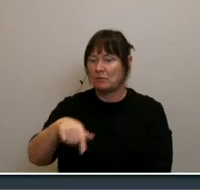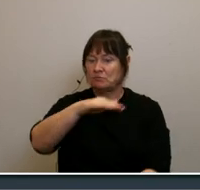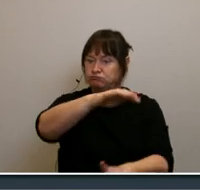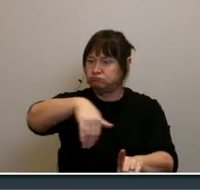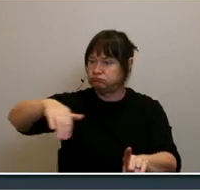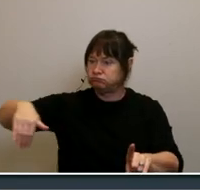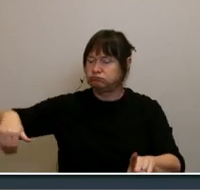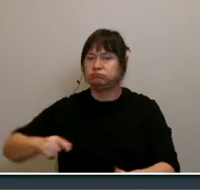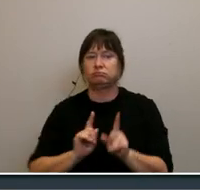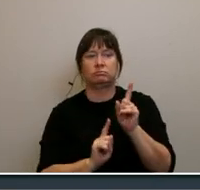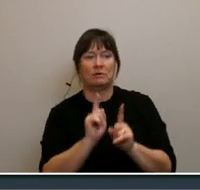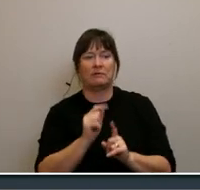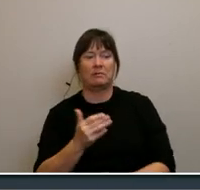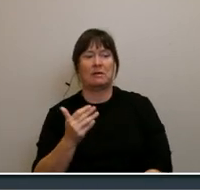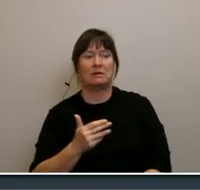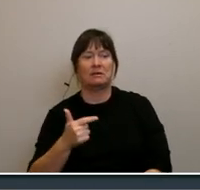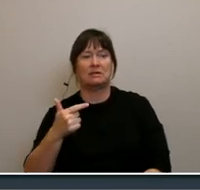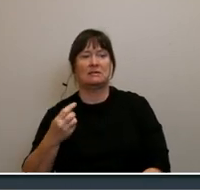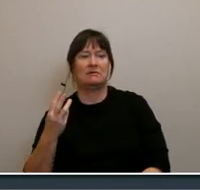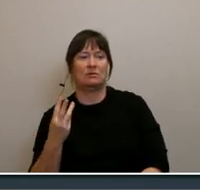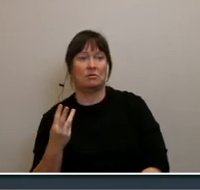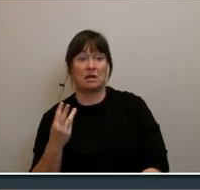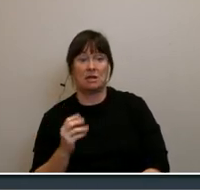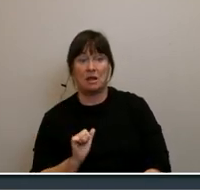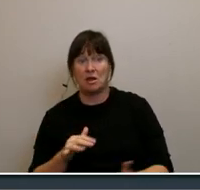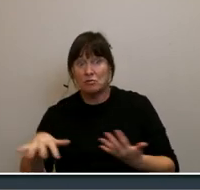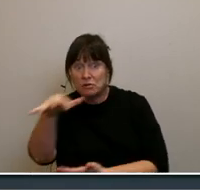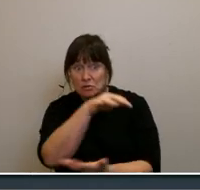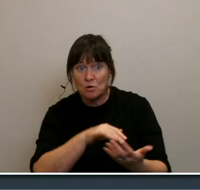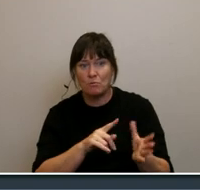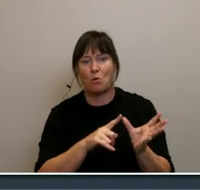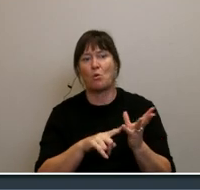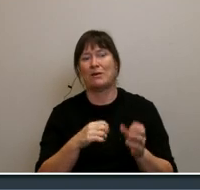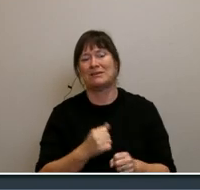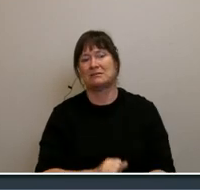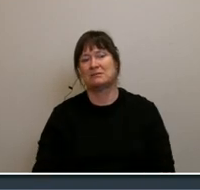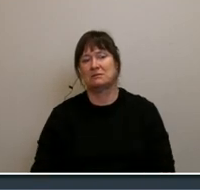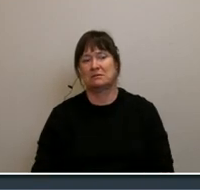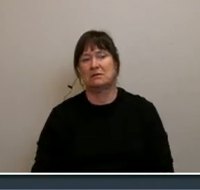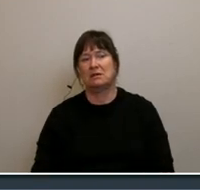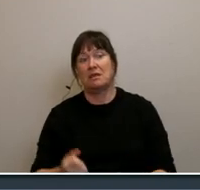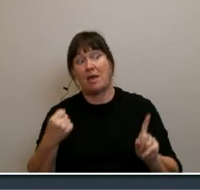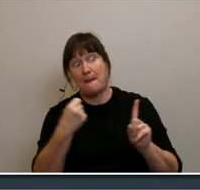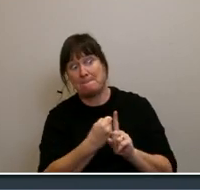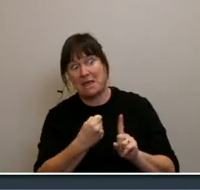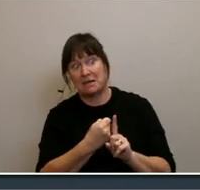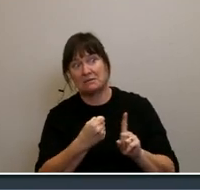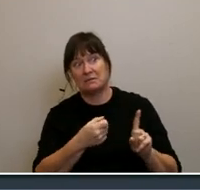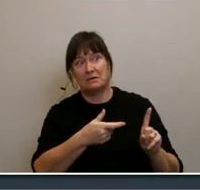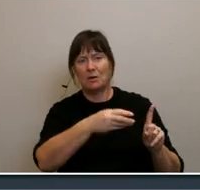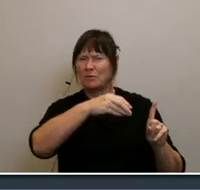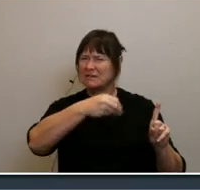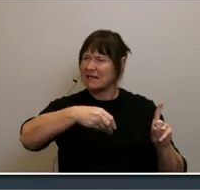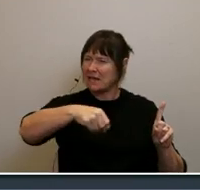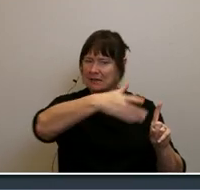November 1973, and this storm was in August. So the effects and the amount of material in the sand delta